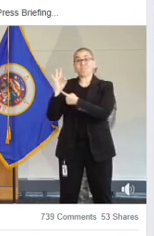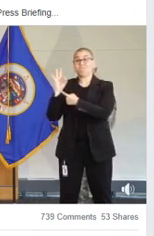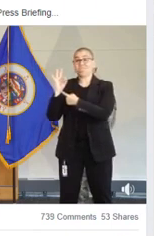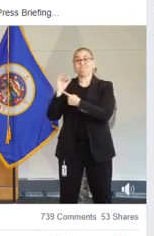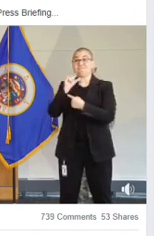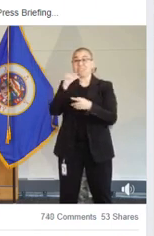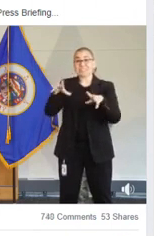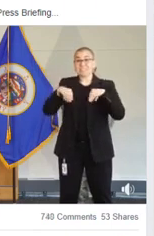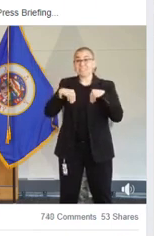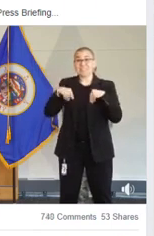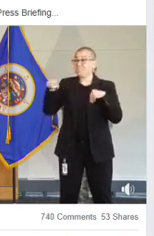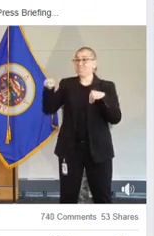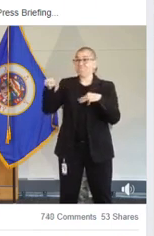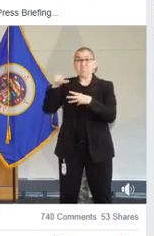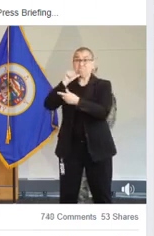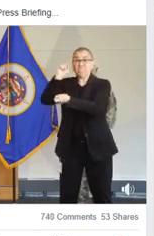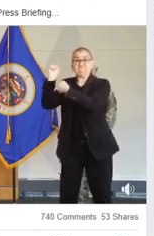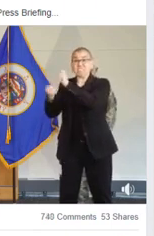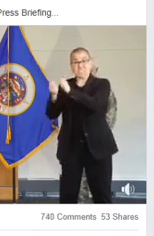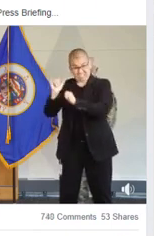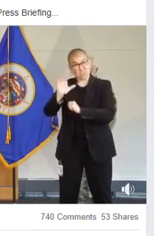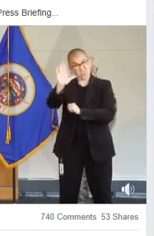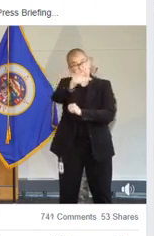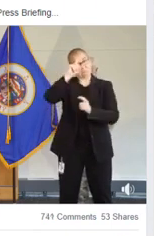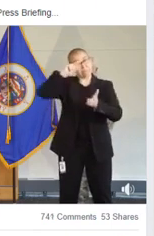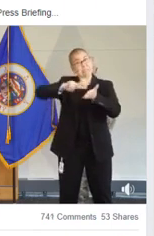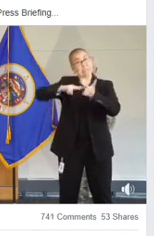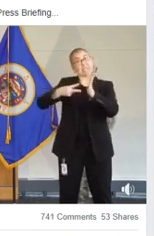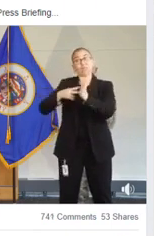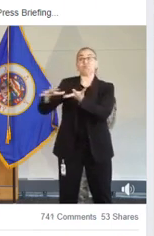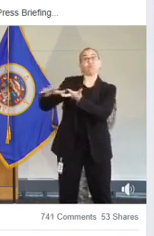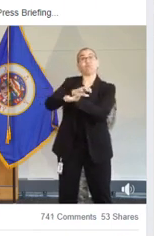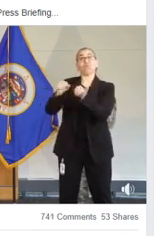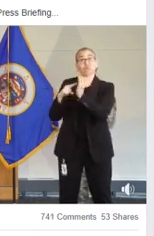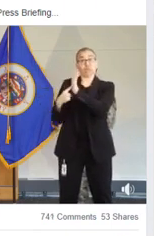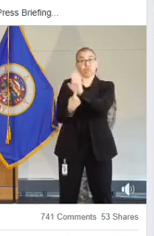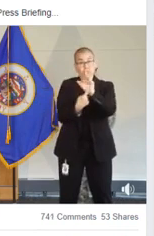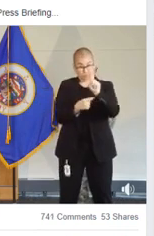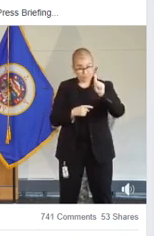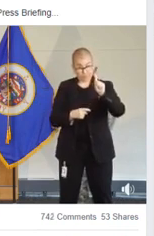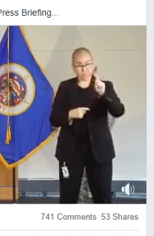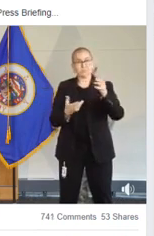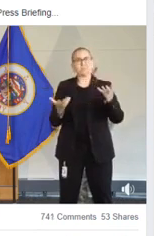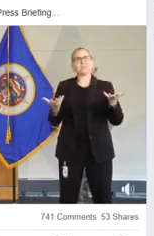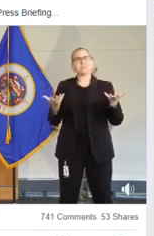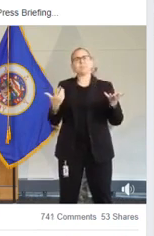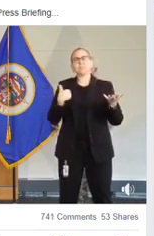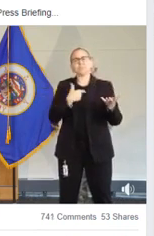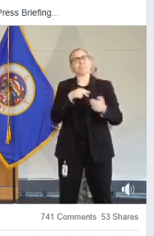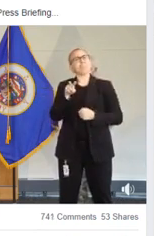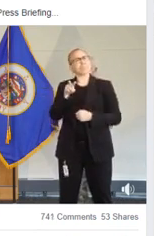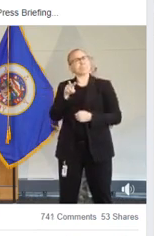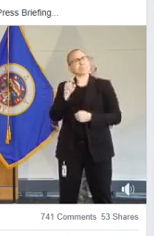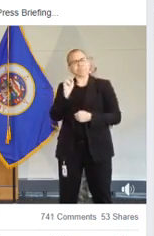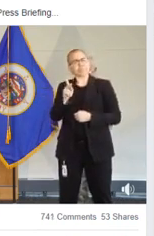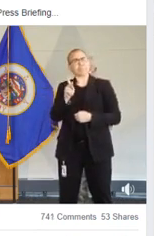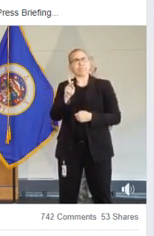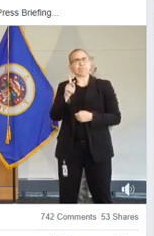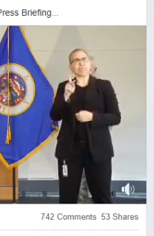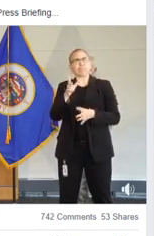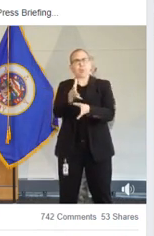must change, that message has been sent and received as well. And the